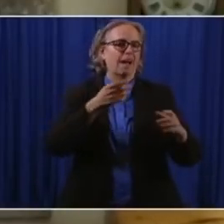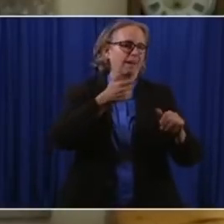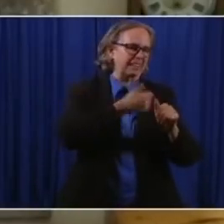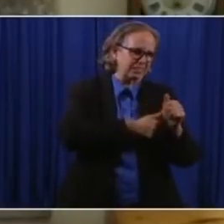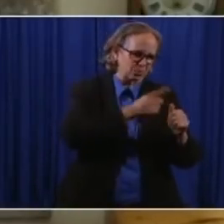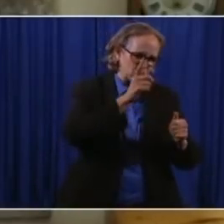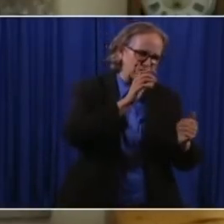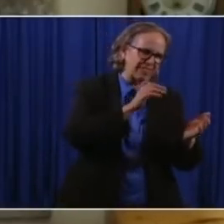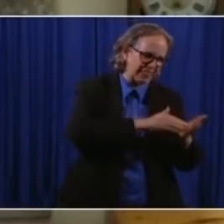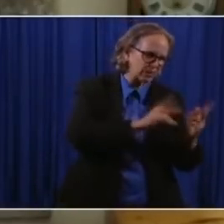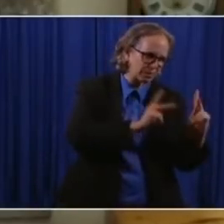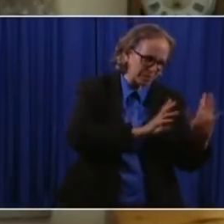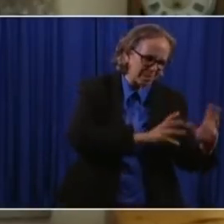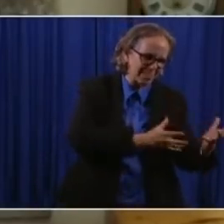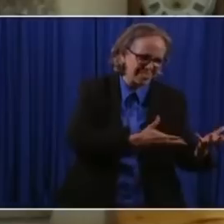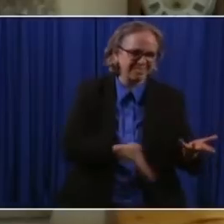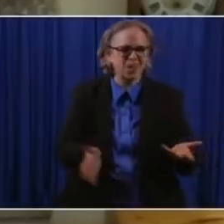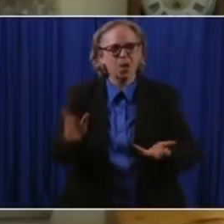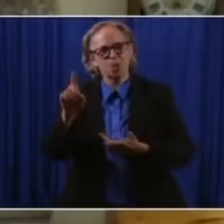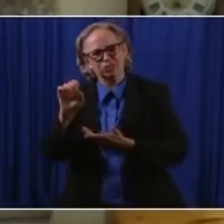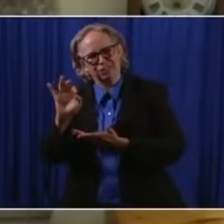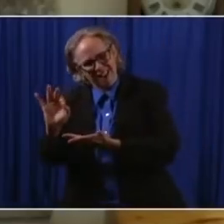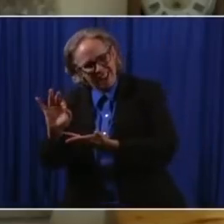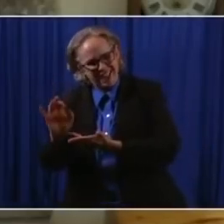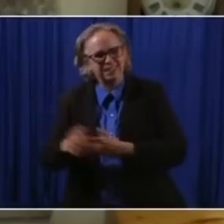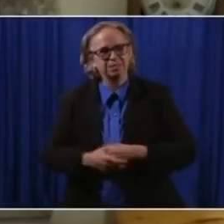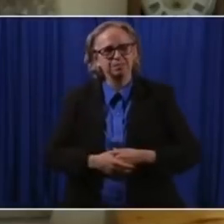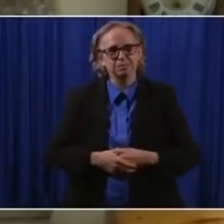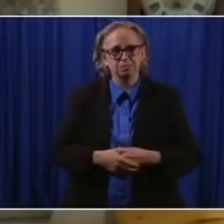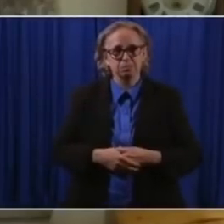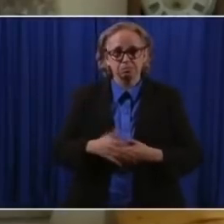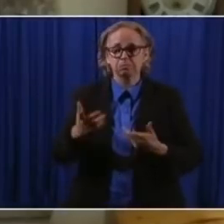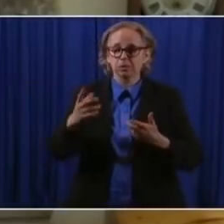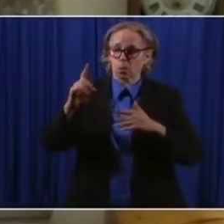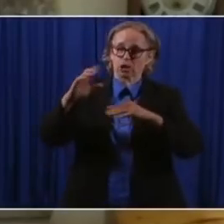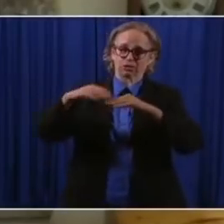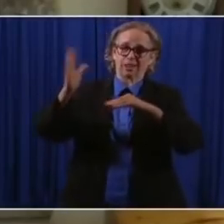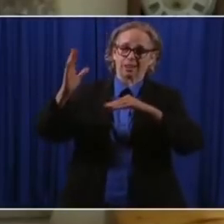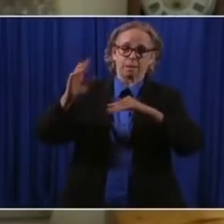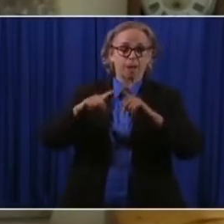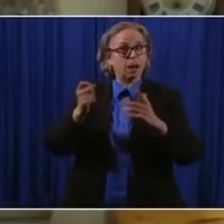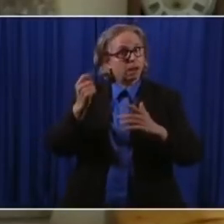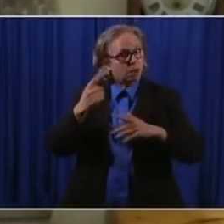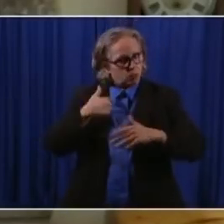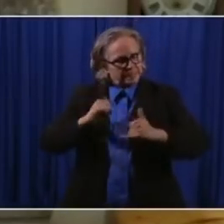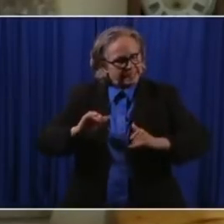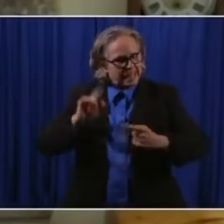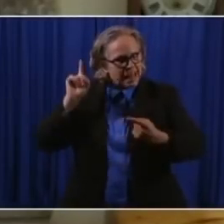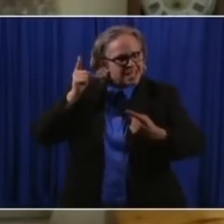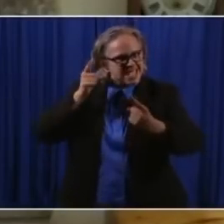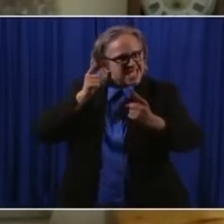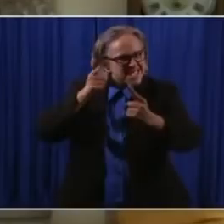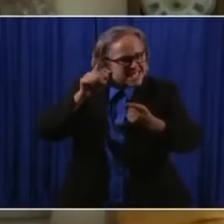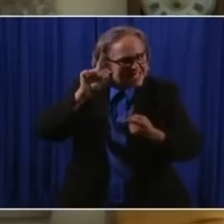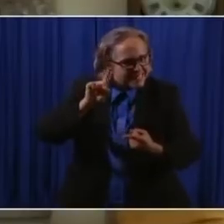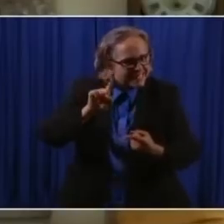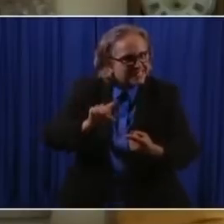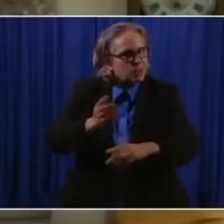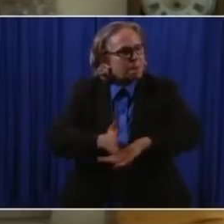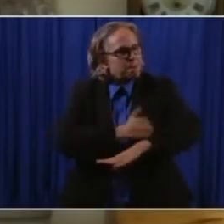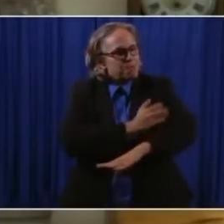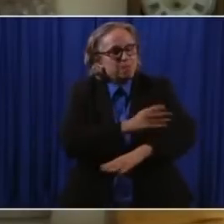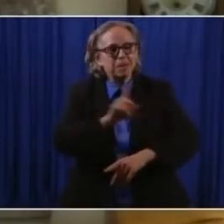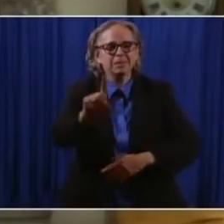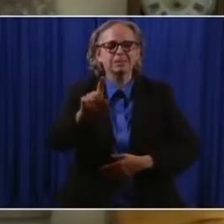threshold, their cases, as I said, have in fact been dropping. They've seen a small increase in emergency department visits